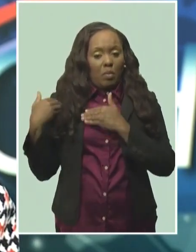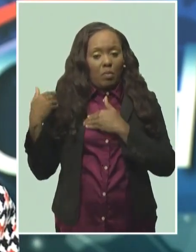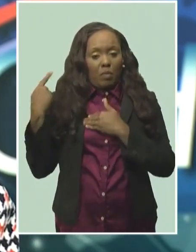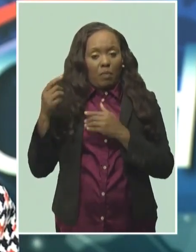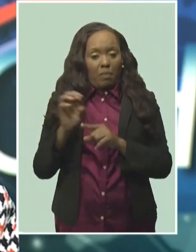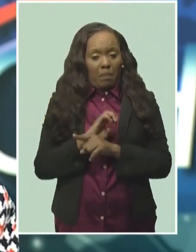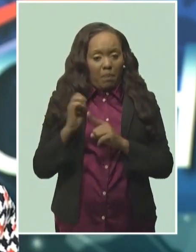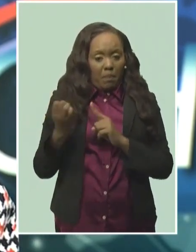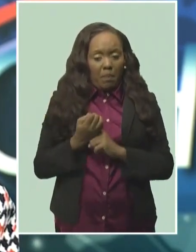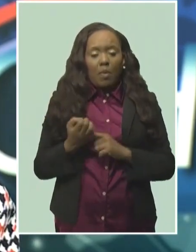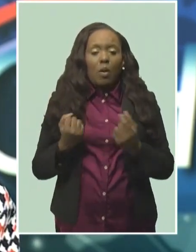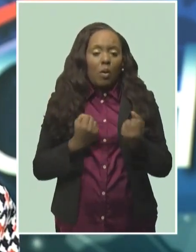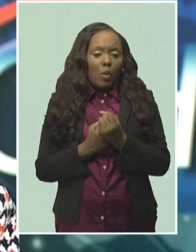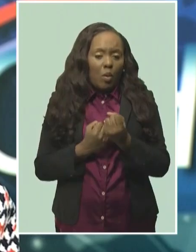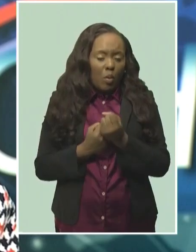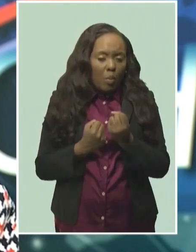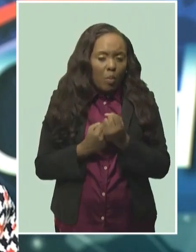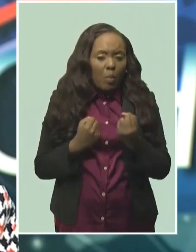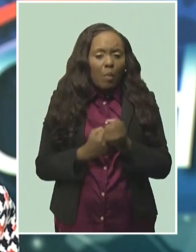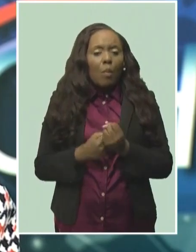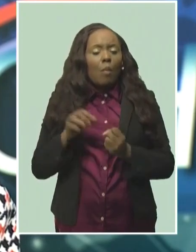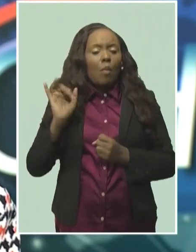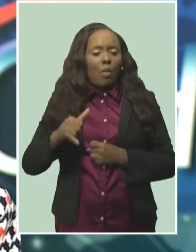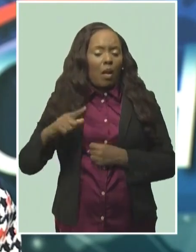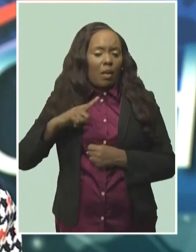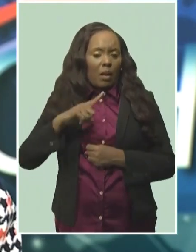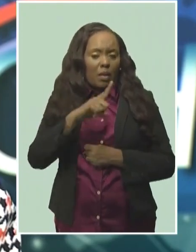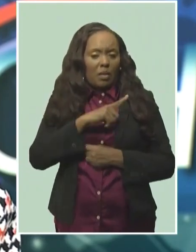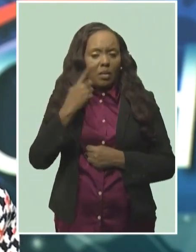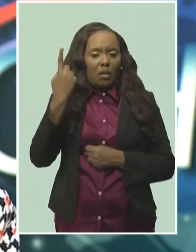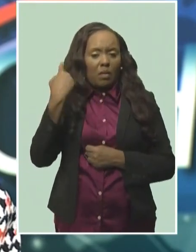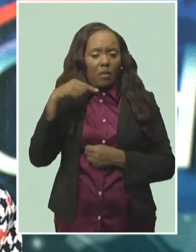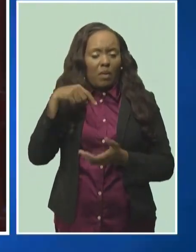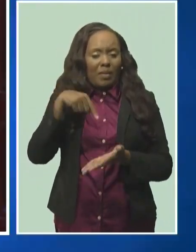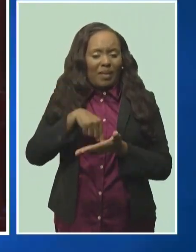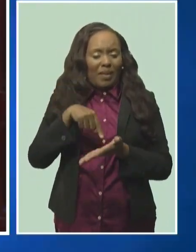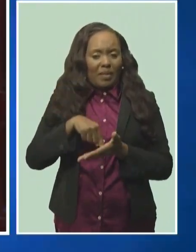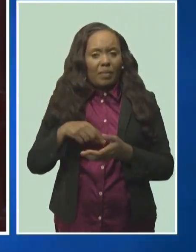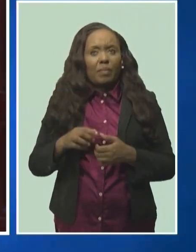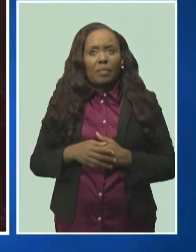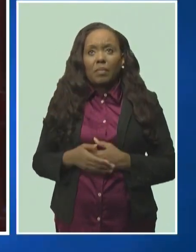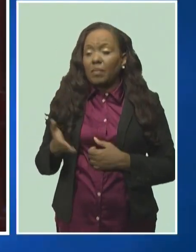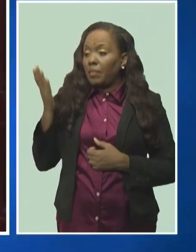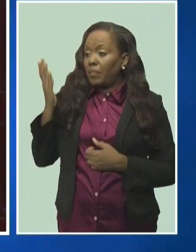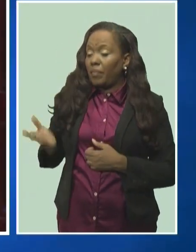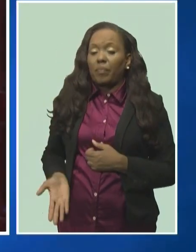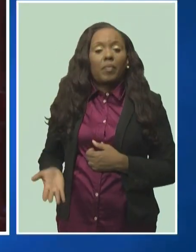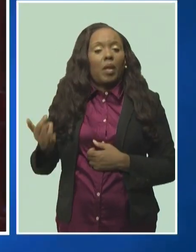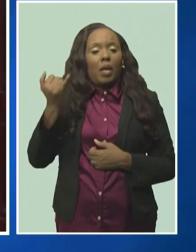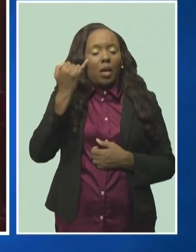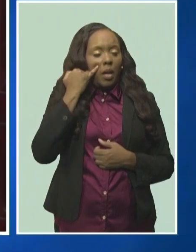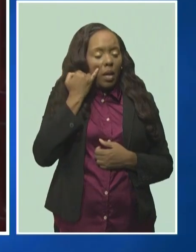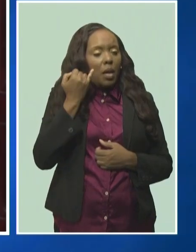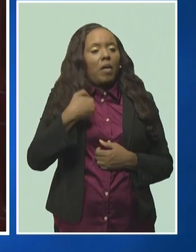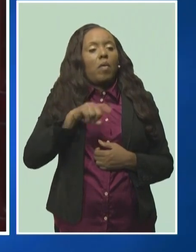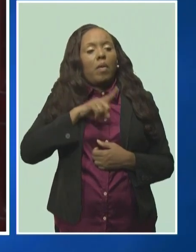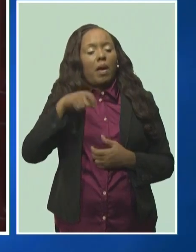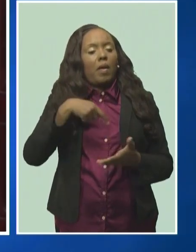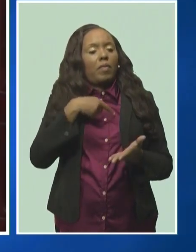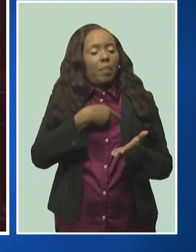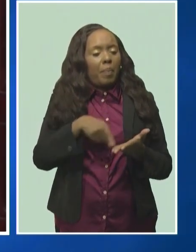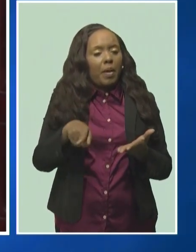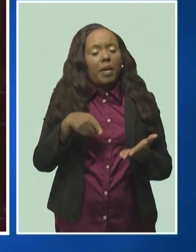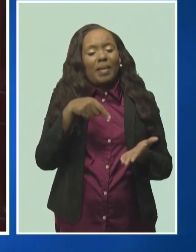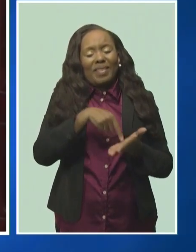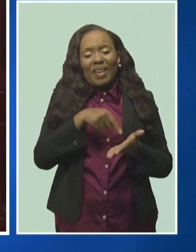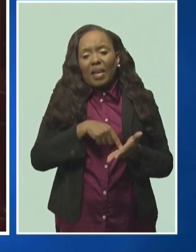also signaled his support for debt deferment legislation. Once we are able to defer and save out, we will defer our payments for